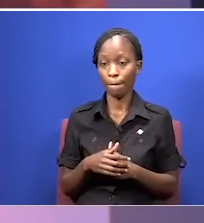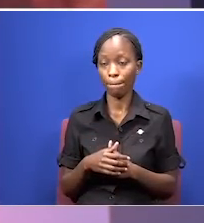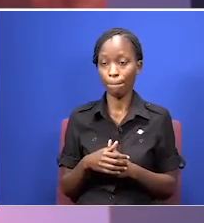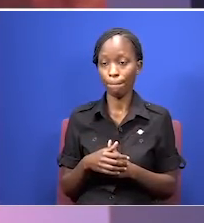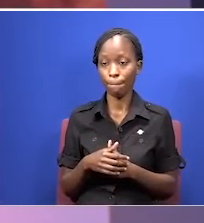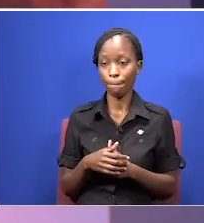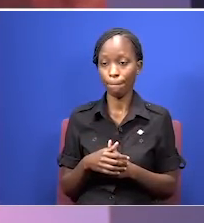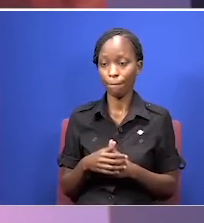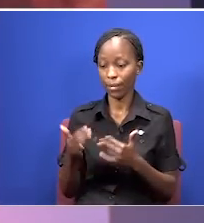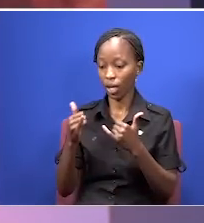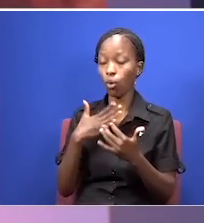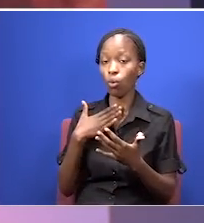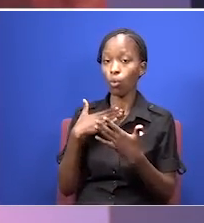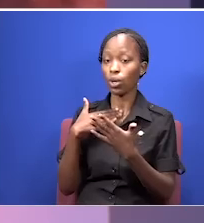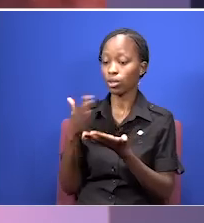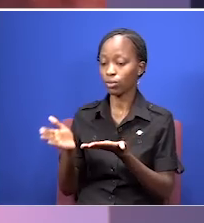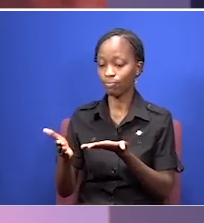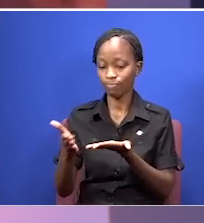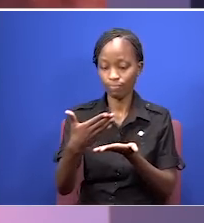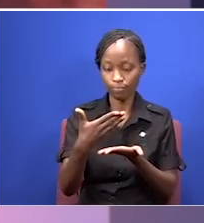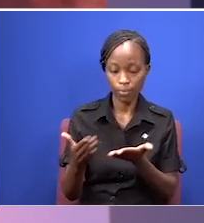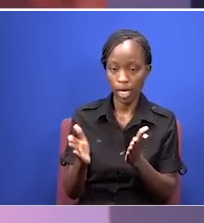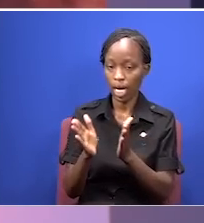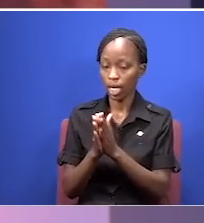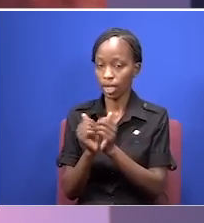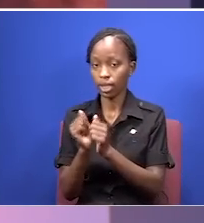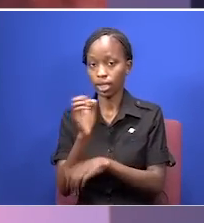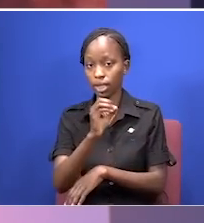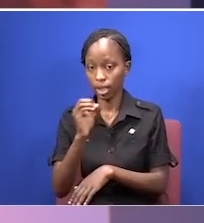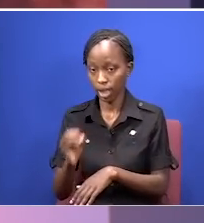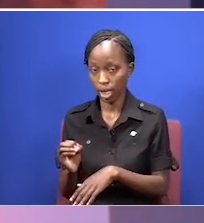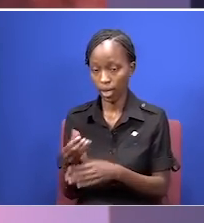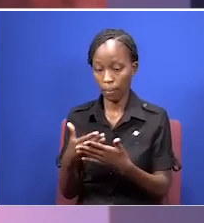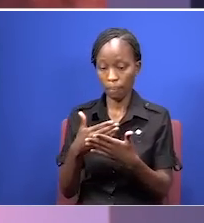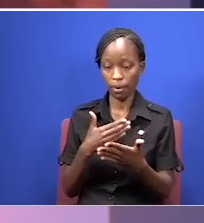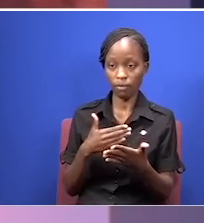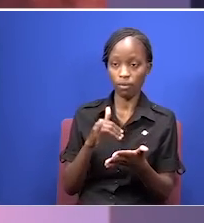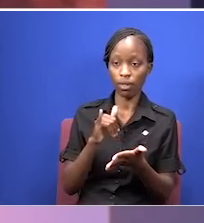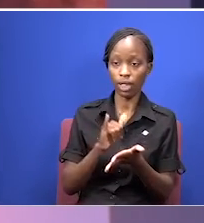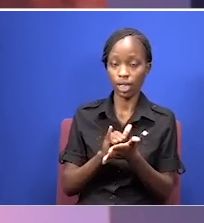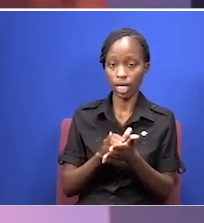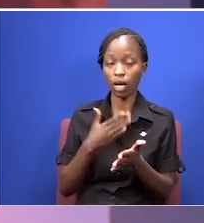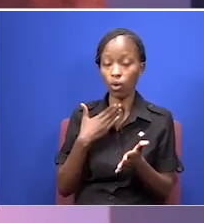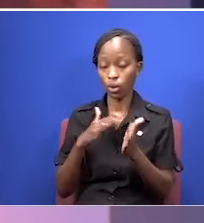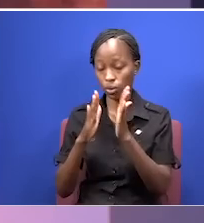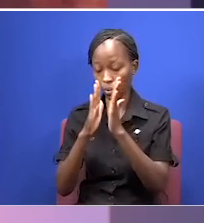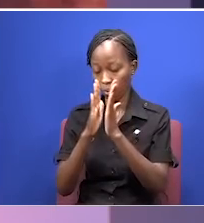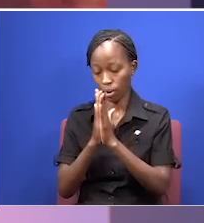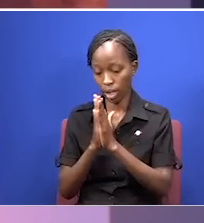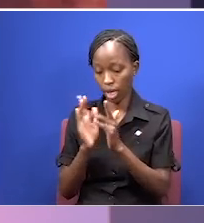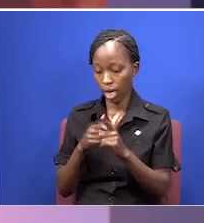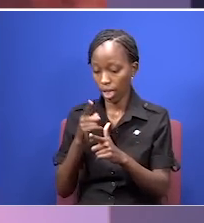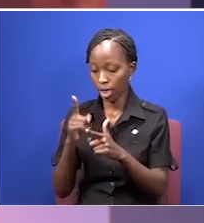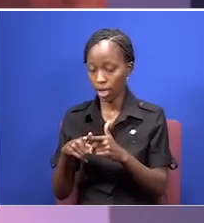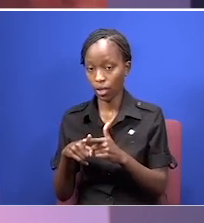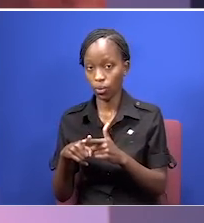offer our offerings and our tithe and before that i will pray on how i will pray and